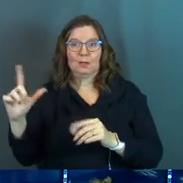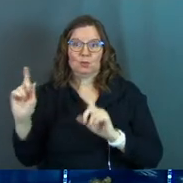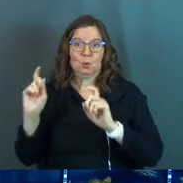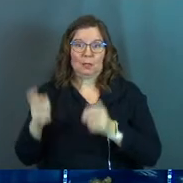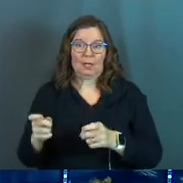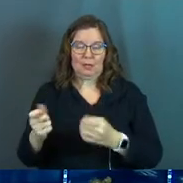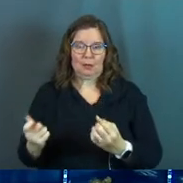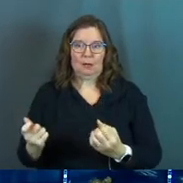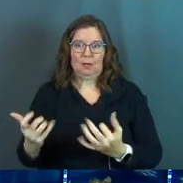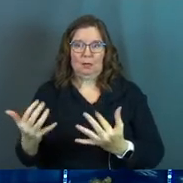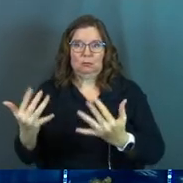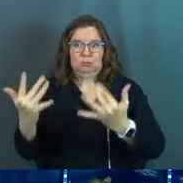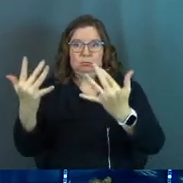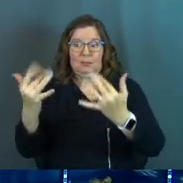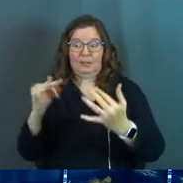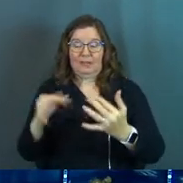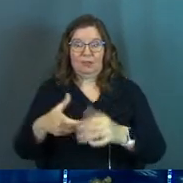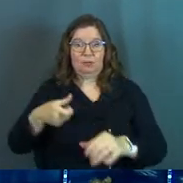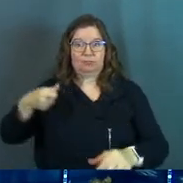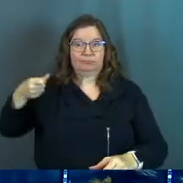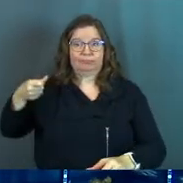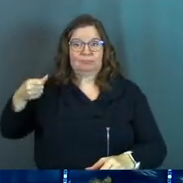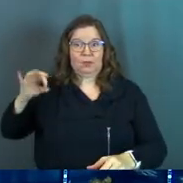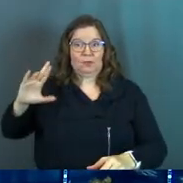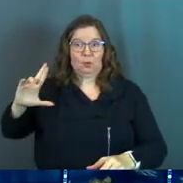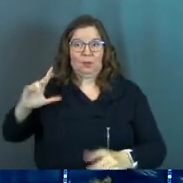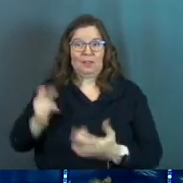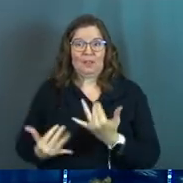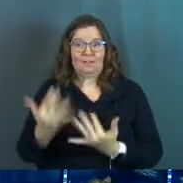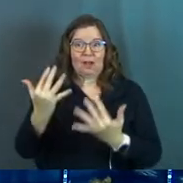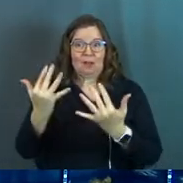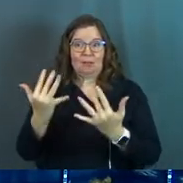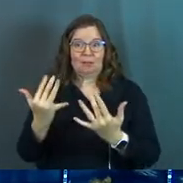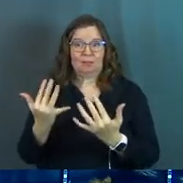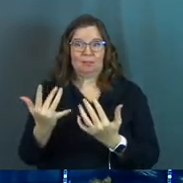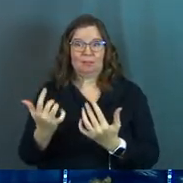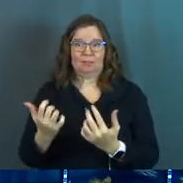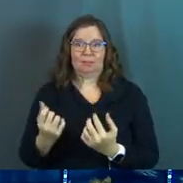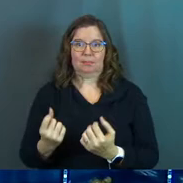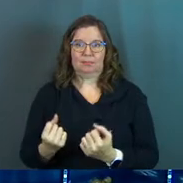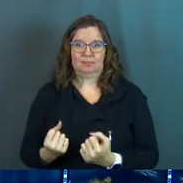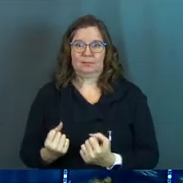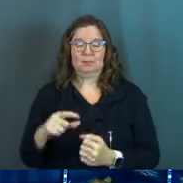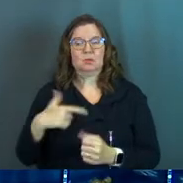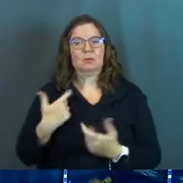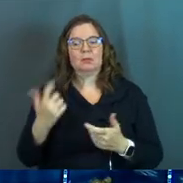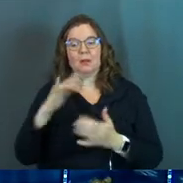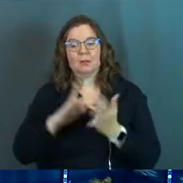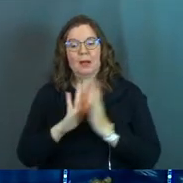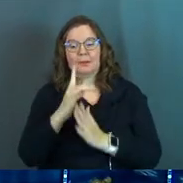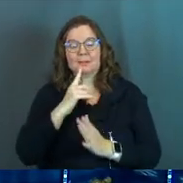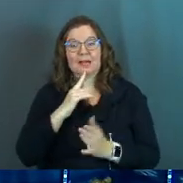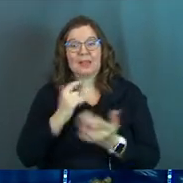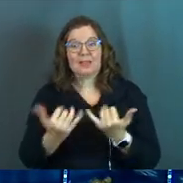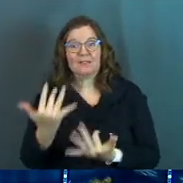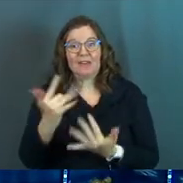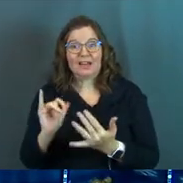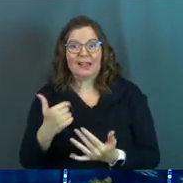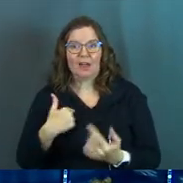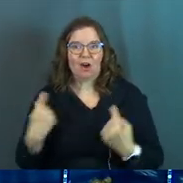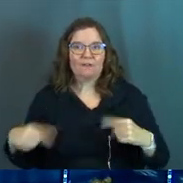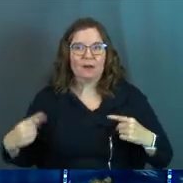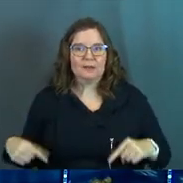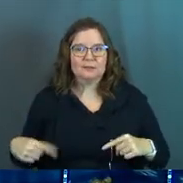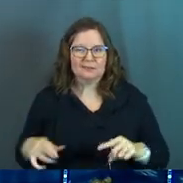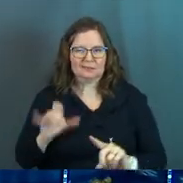it. But if you take the fuel away, the fire will stop. Very basic stuff. So the Bible comes in and says, the fire is like our